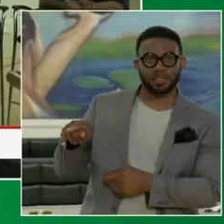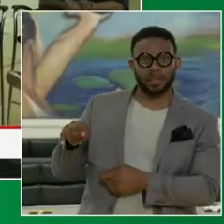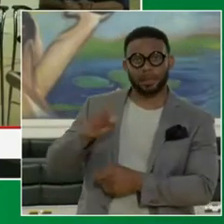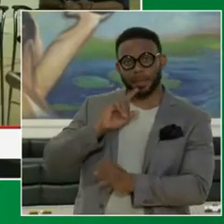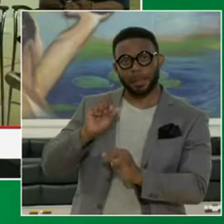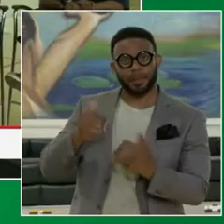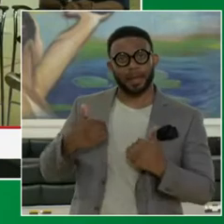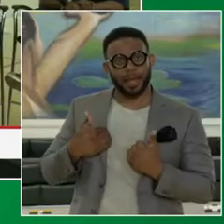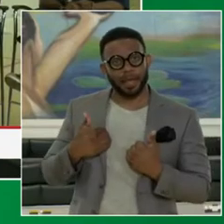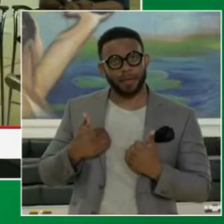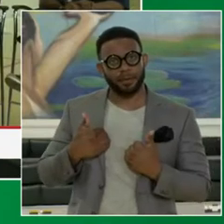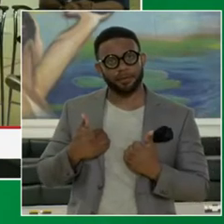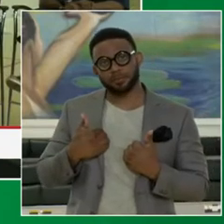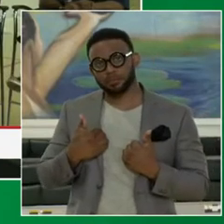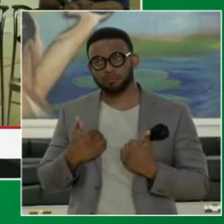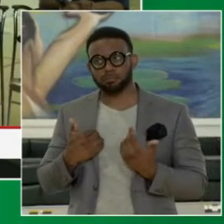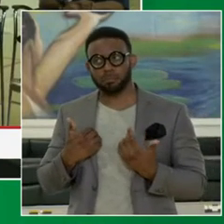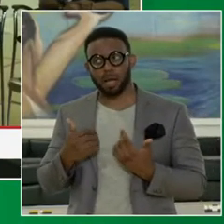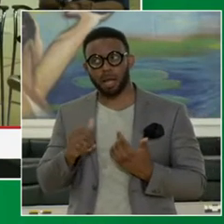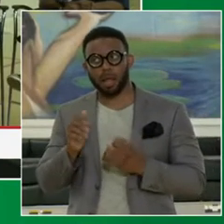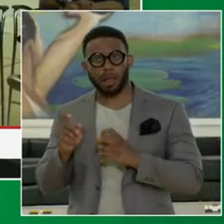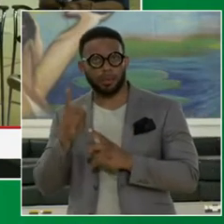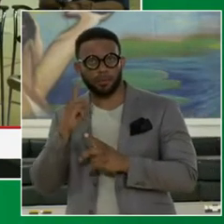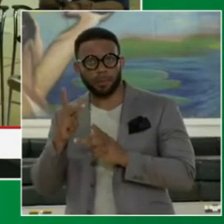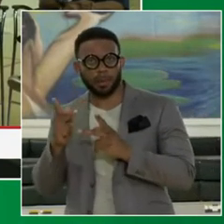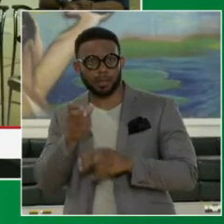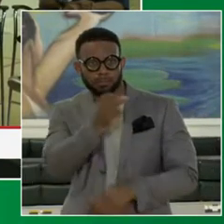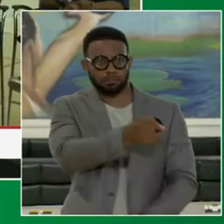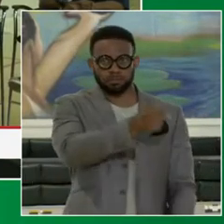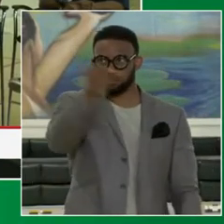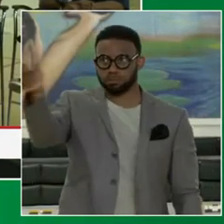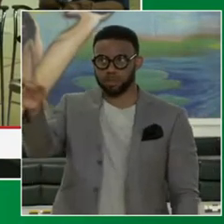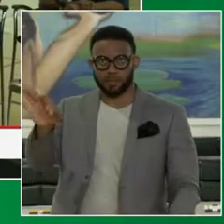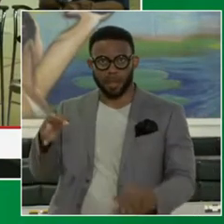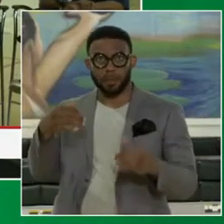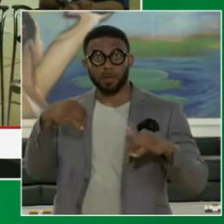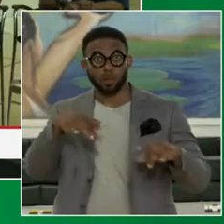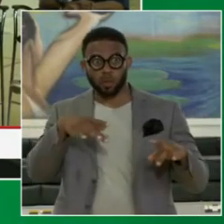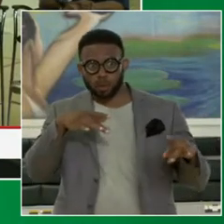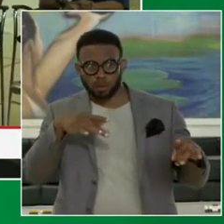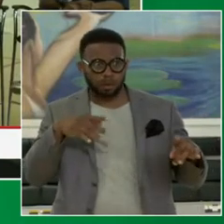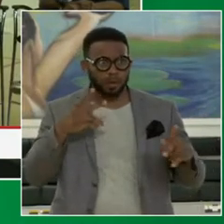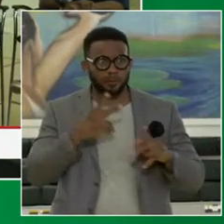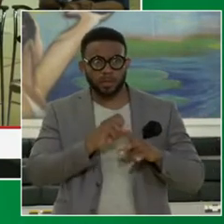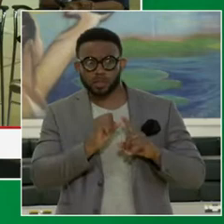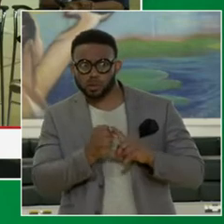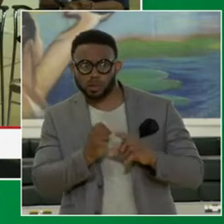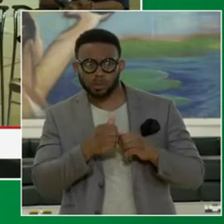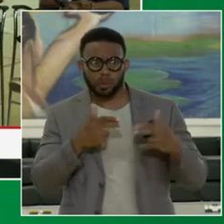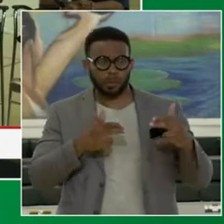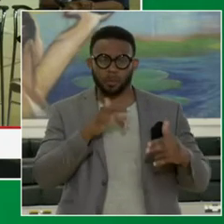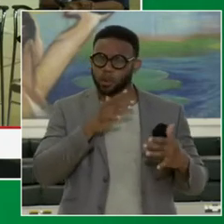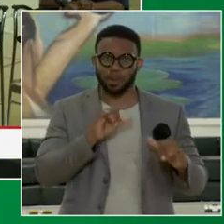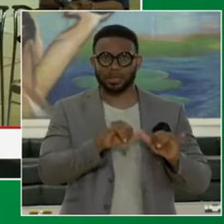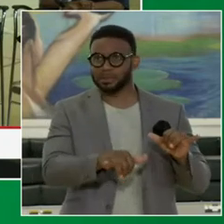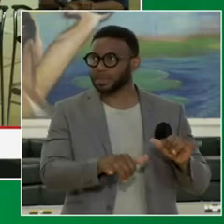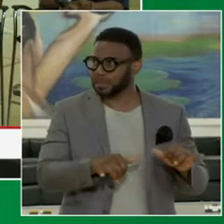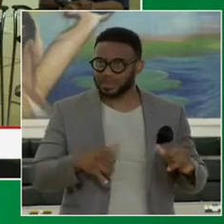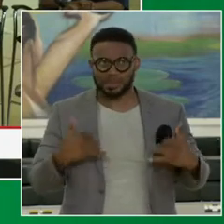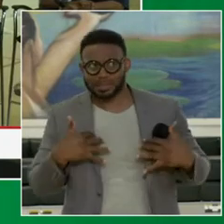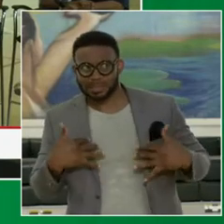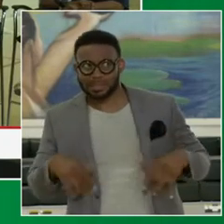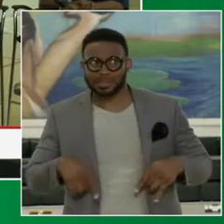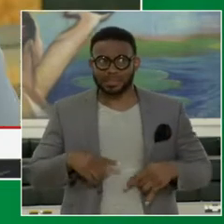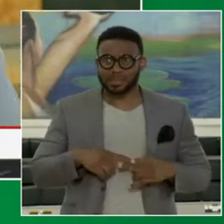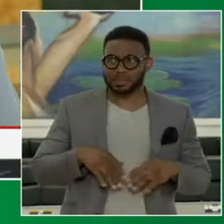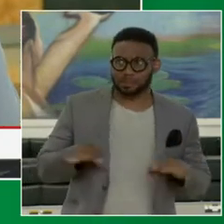have an off-ramp, if you will, to be able to place that family somewhere long enough so you can figure the situation out. We do not want them going back